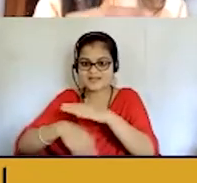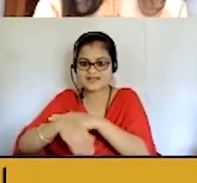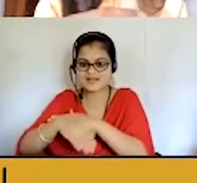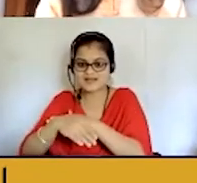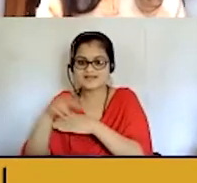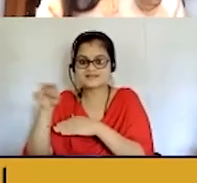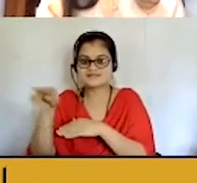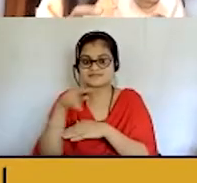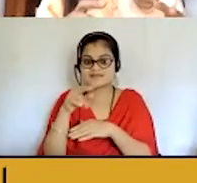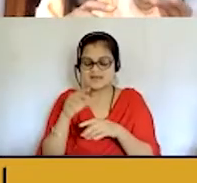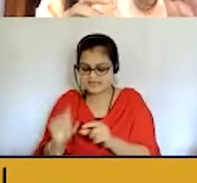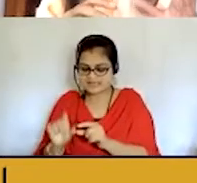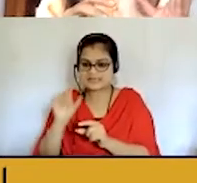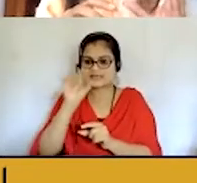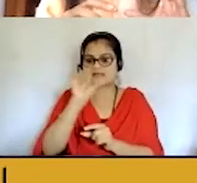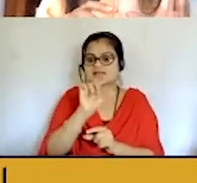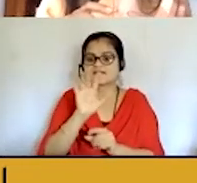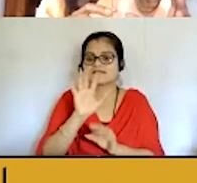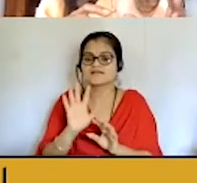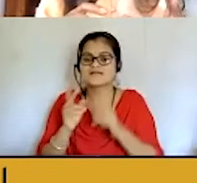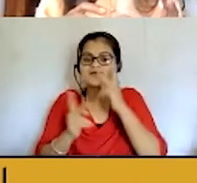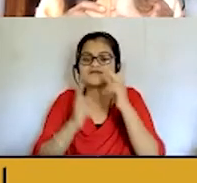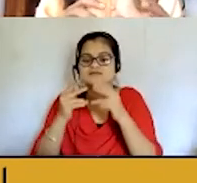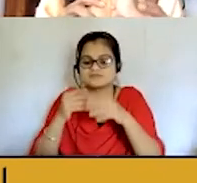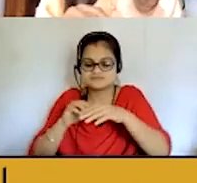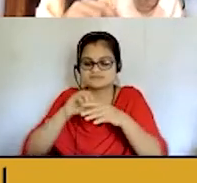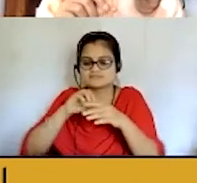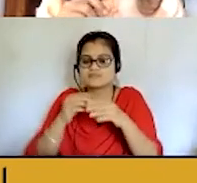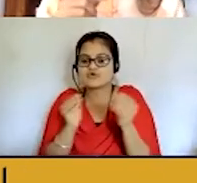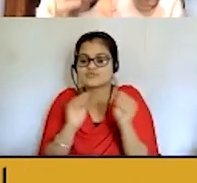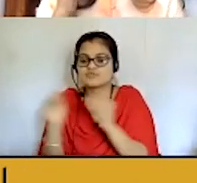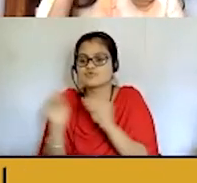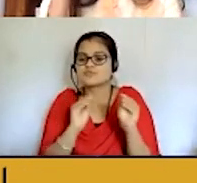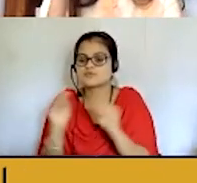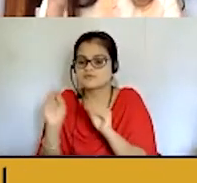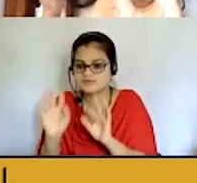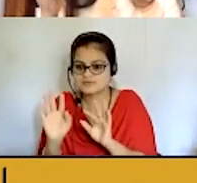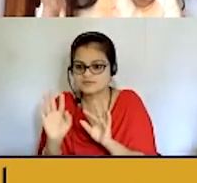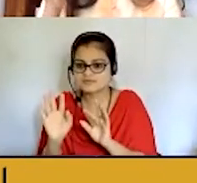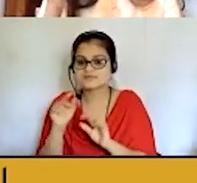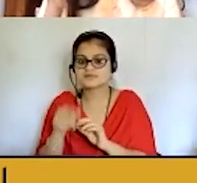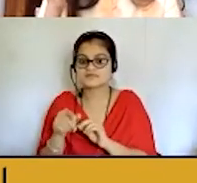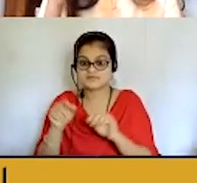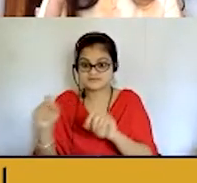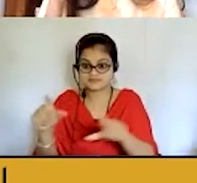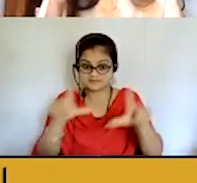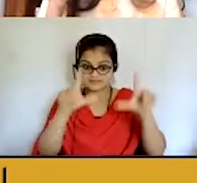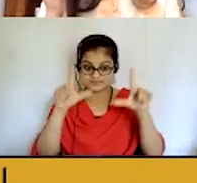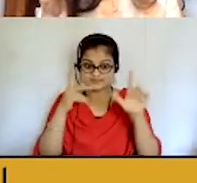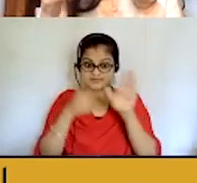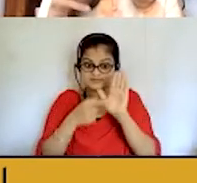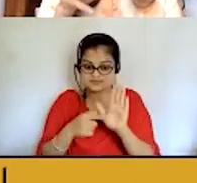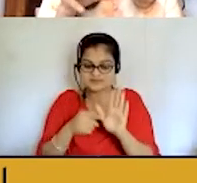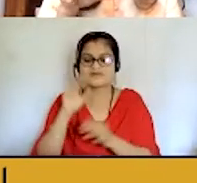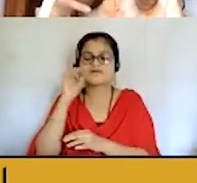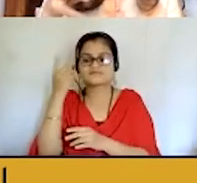pasted onto the print to allow for visible movement. Once it is wound up, you notice the subtle nodding of